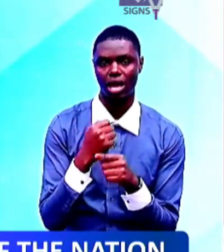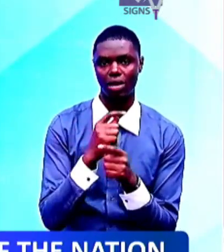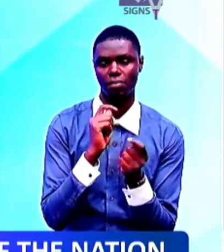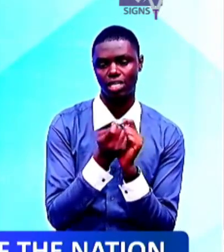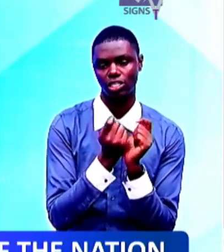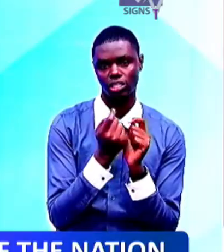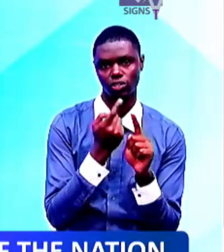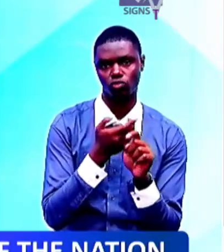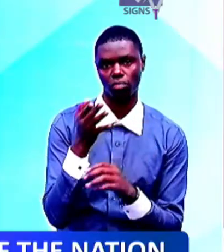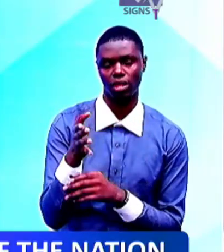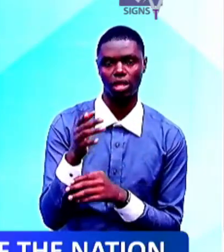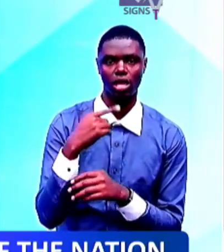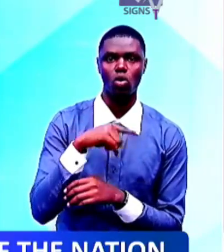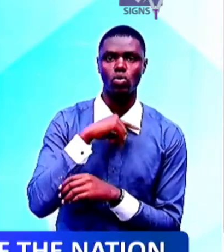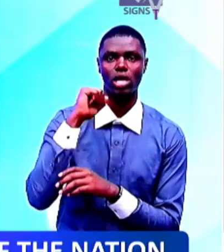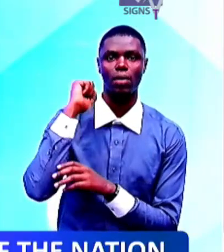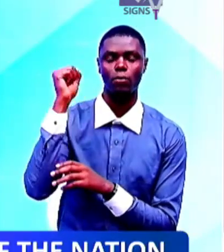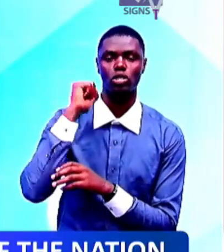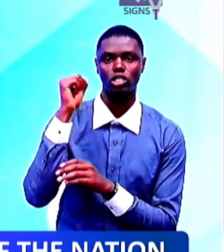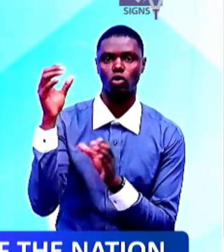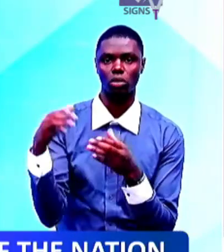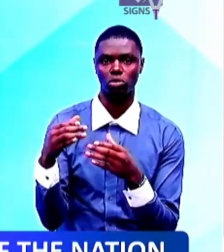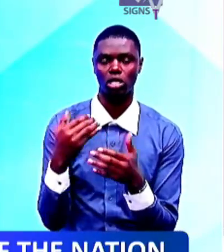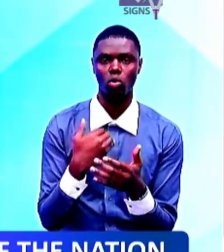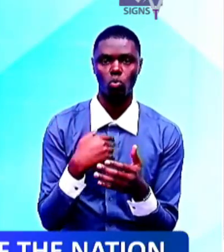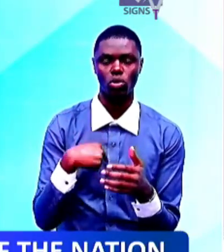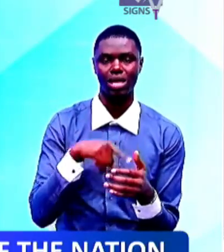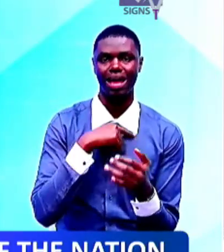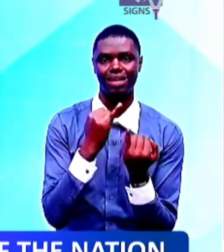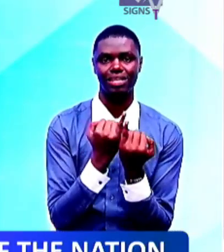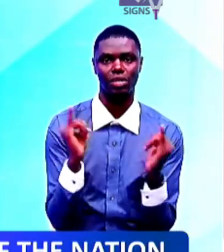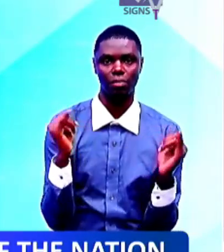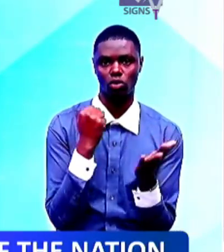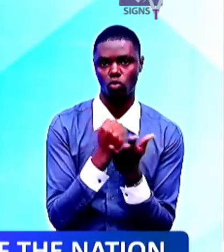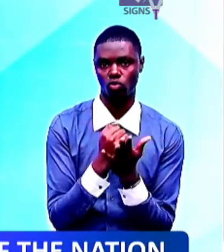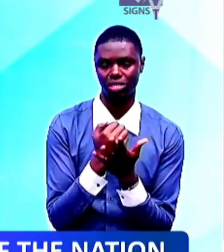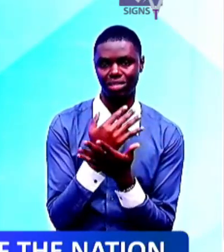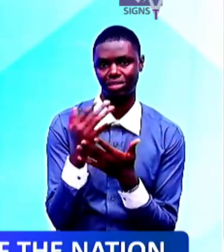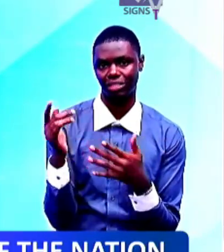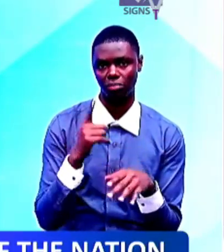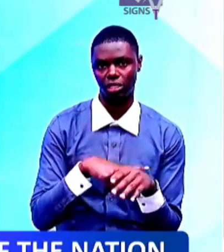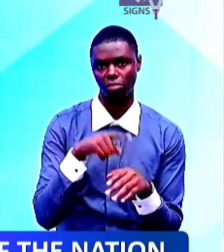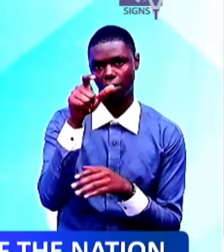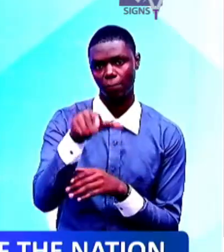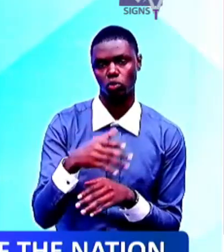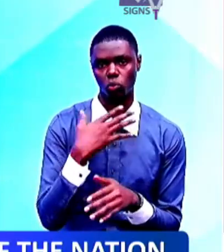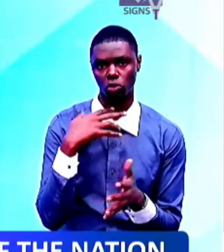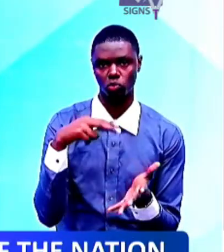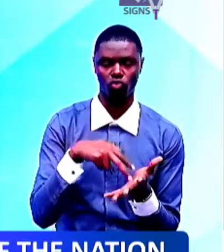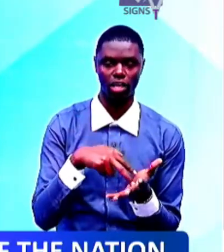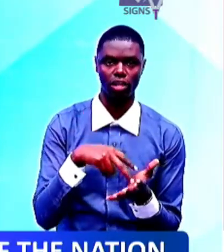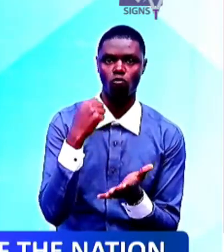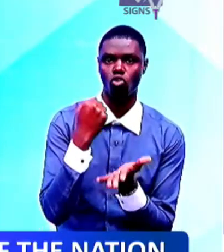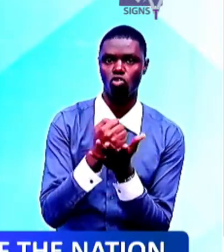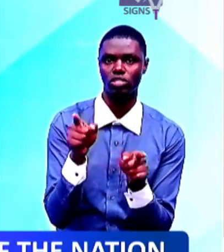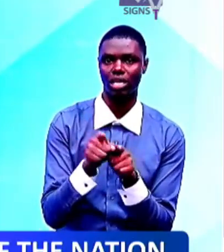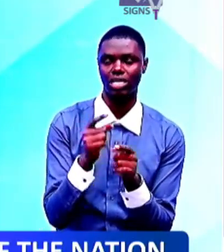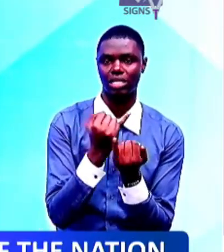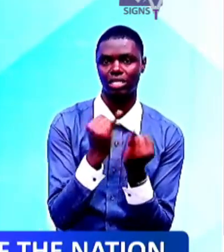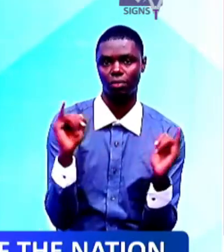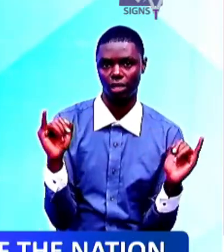there because we are a political democracy. Of course we have independent offices. Sometimes somebody wants to run for office as an independent